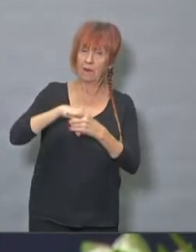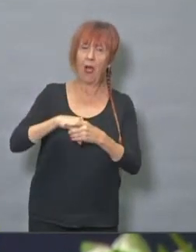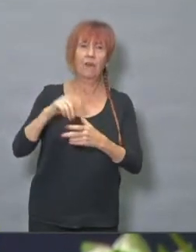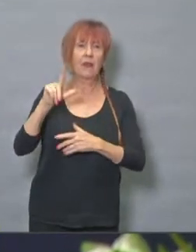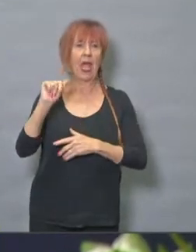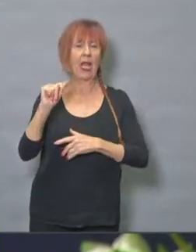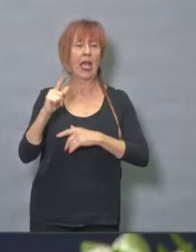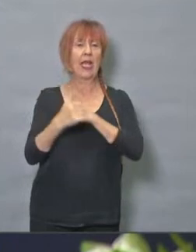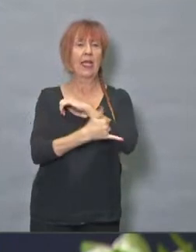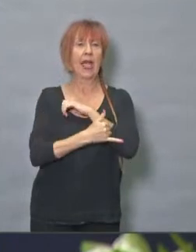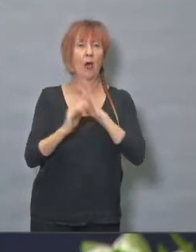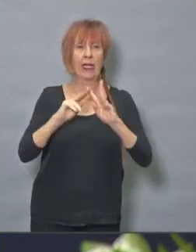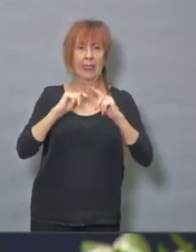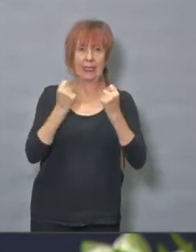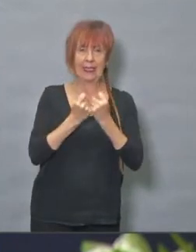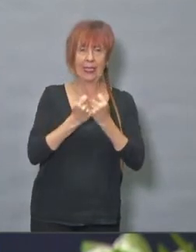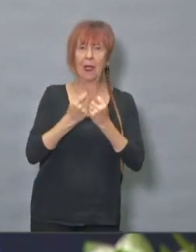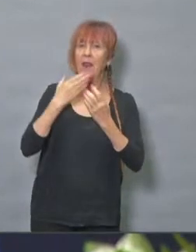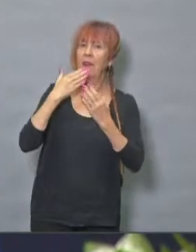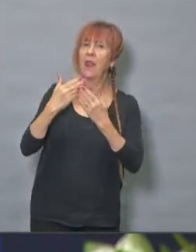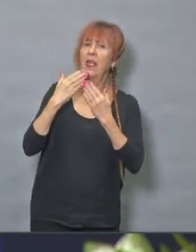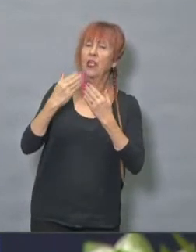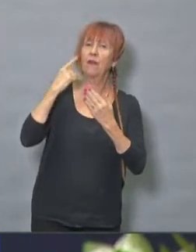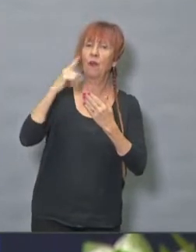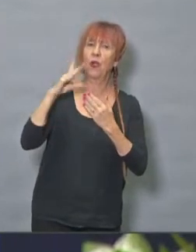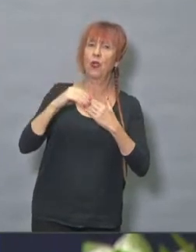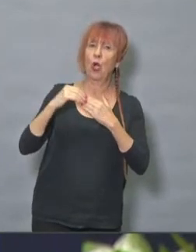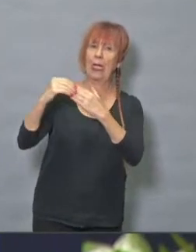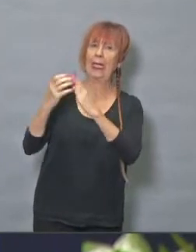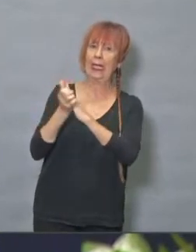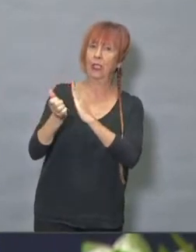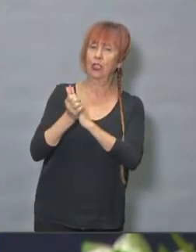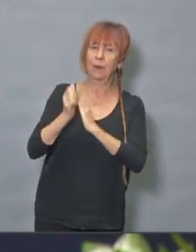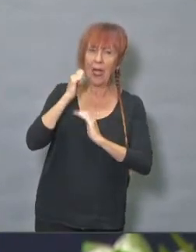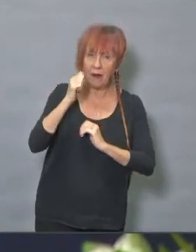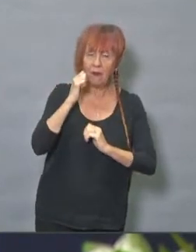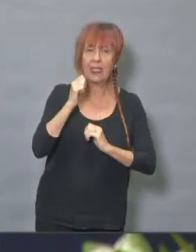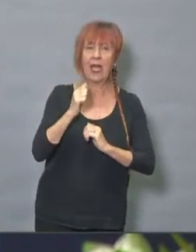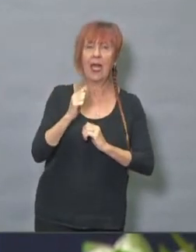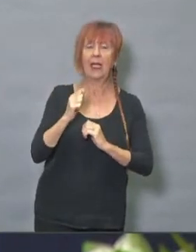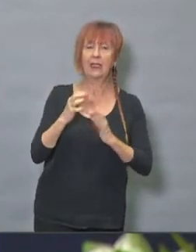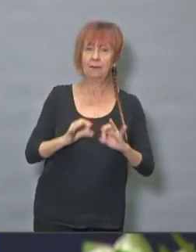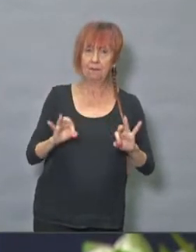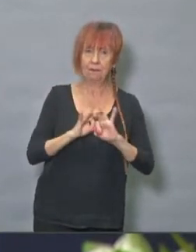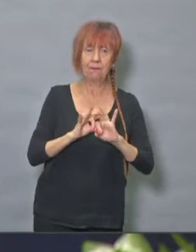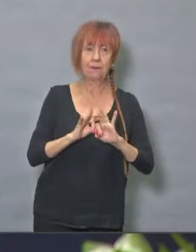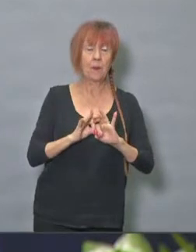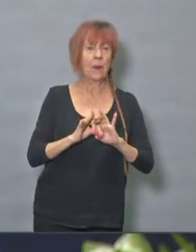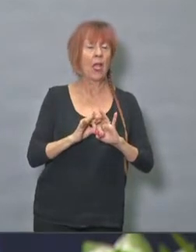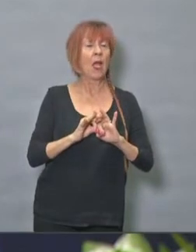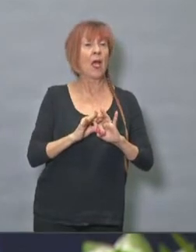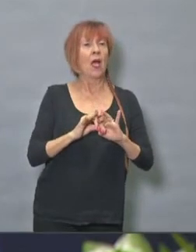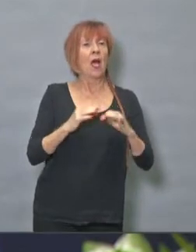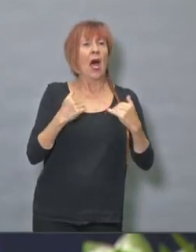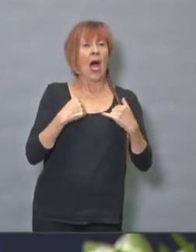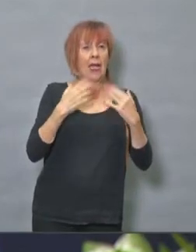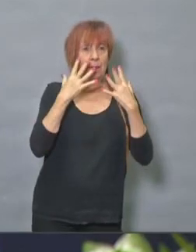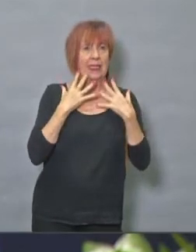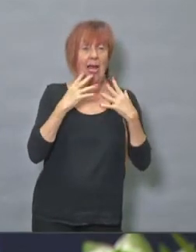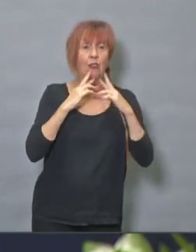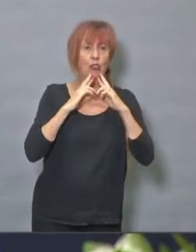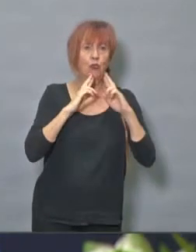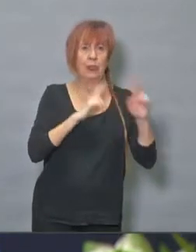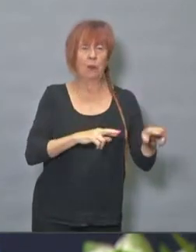County team, and I'm grateful for your leadership every day. To update you on our current status, I'm sad to report